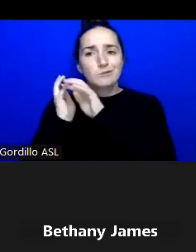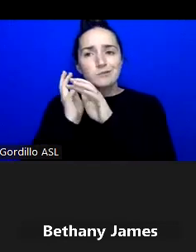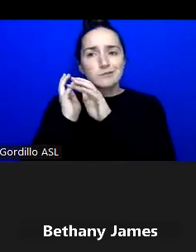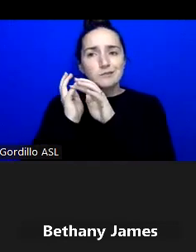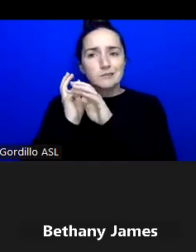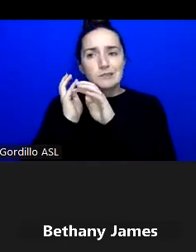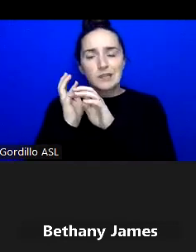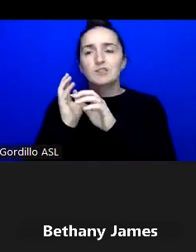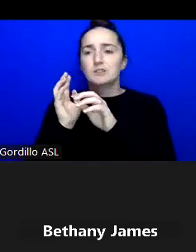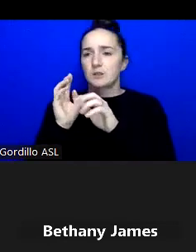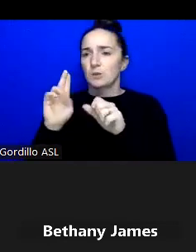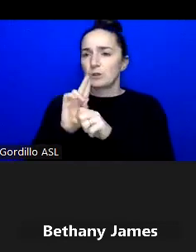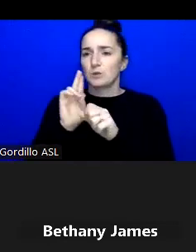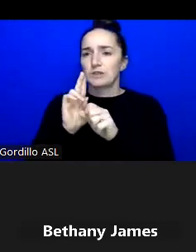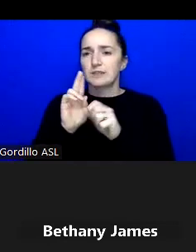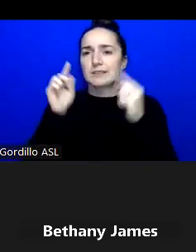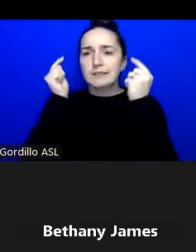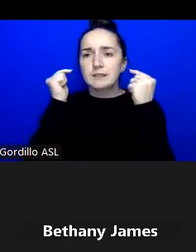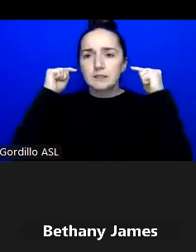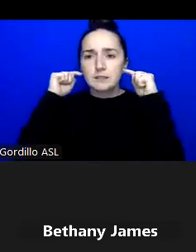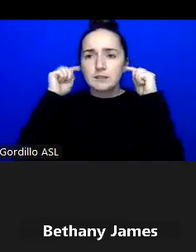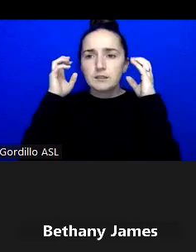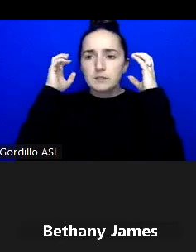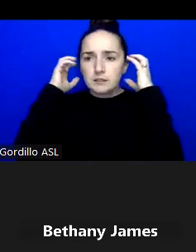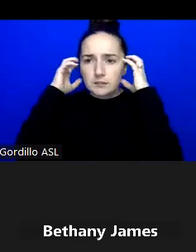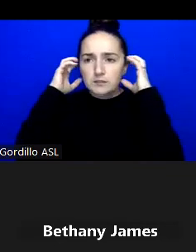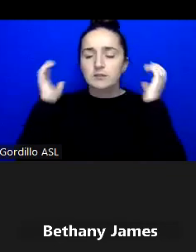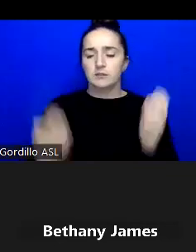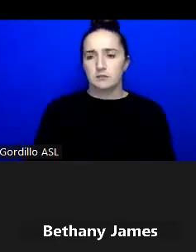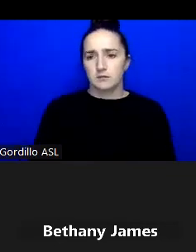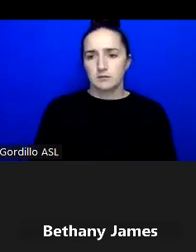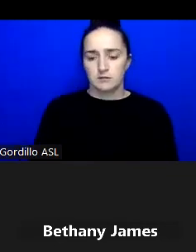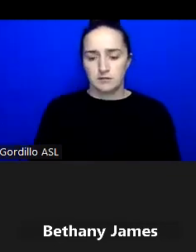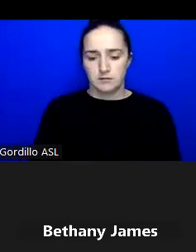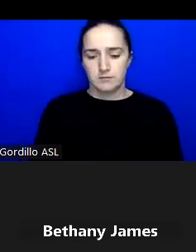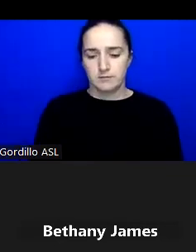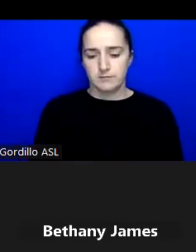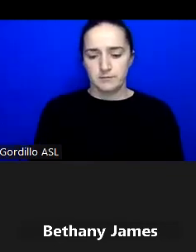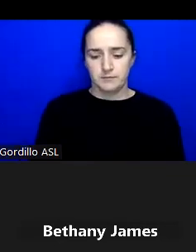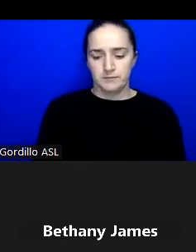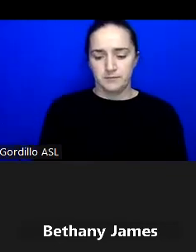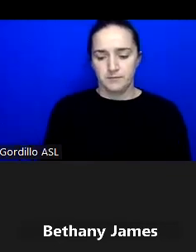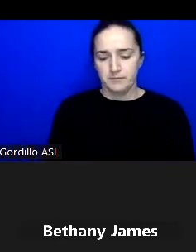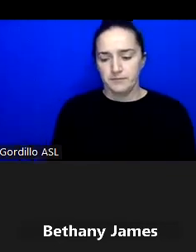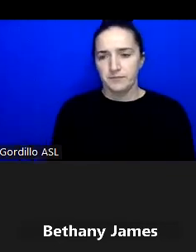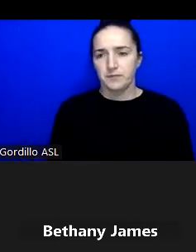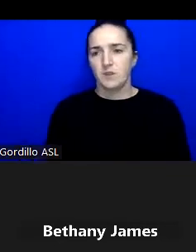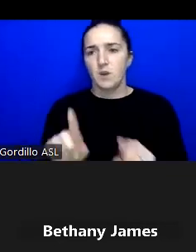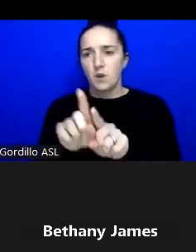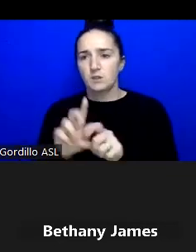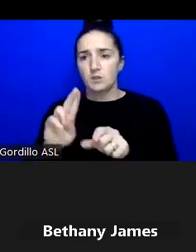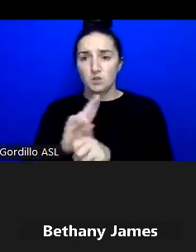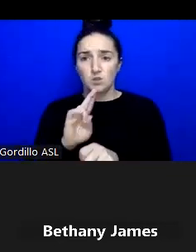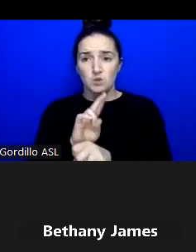earphones in the ear, or circumoral, where they go on top of the ears. Also putting a piece behind the ear called a bone conductor, where